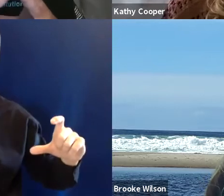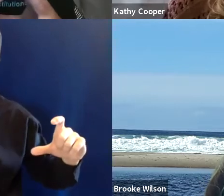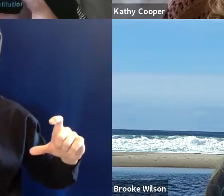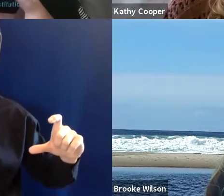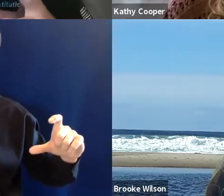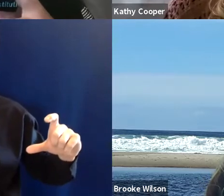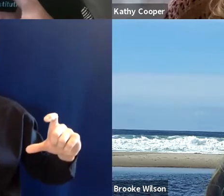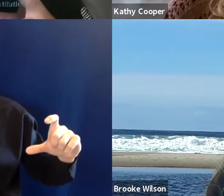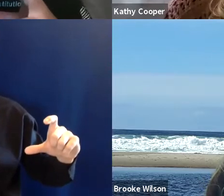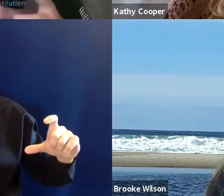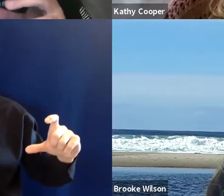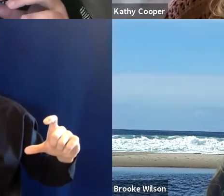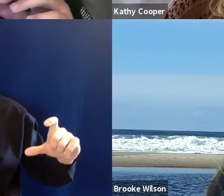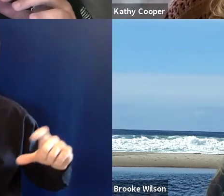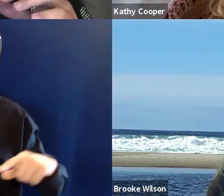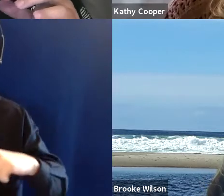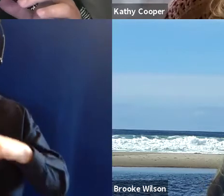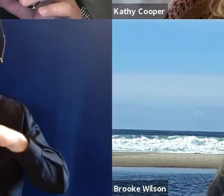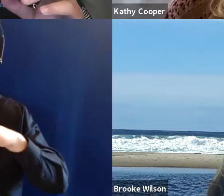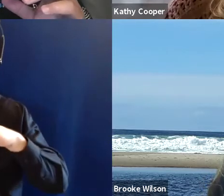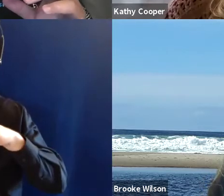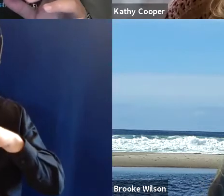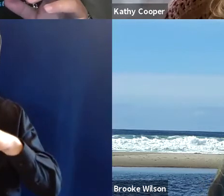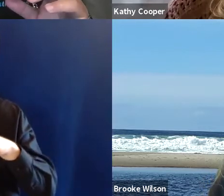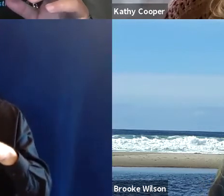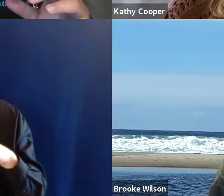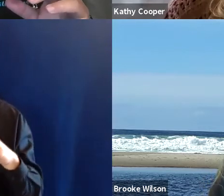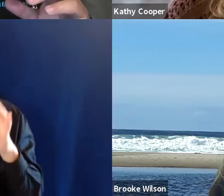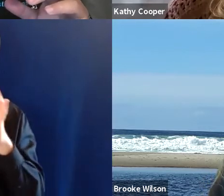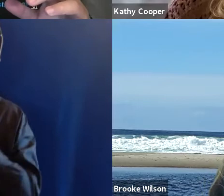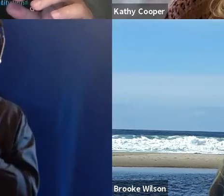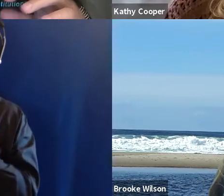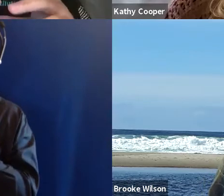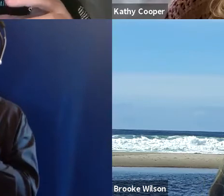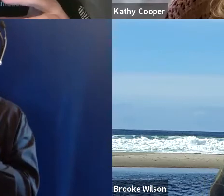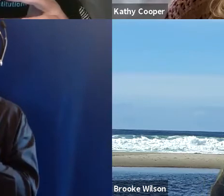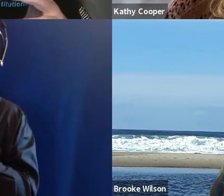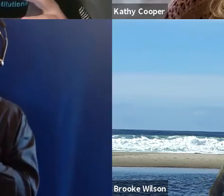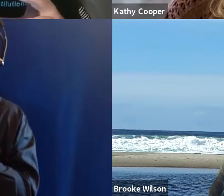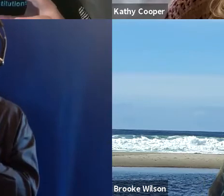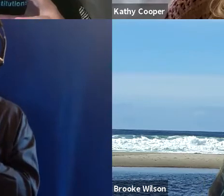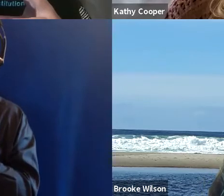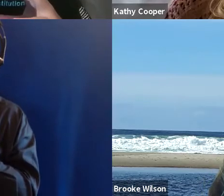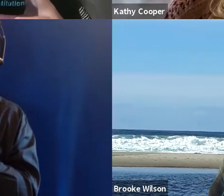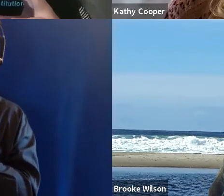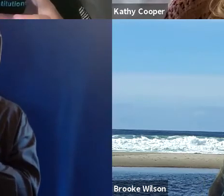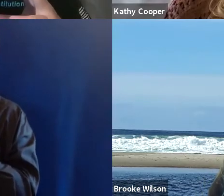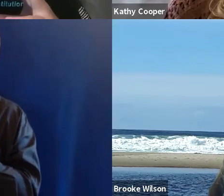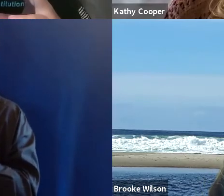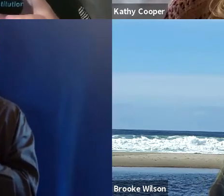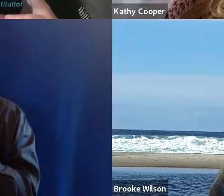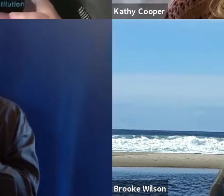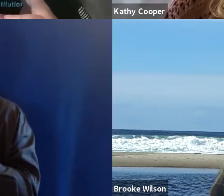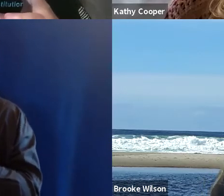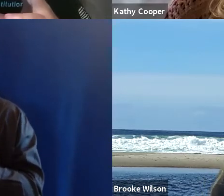today's session. In addition, we will put the stream text link in the chat box. For sign